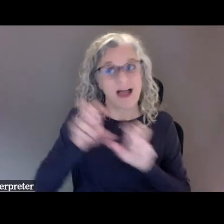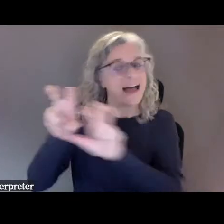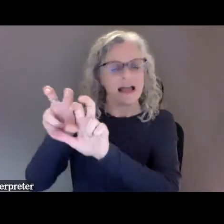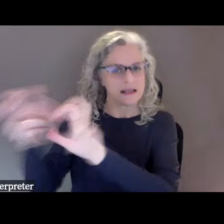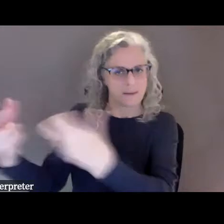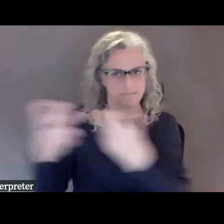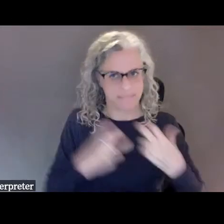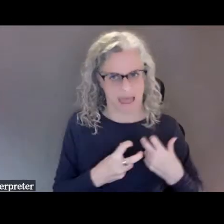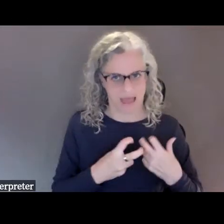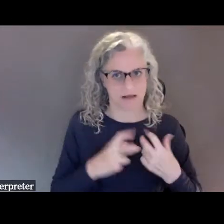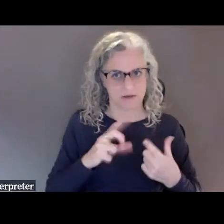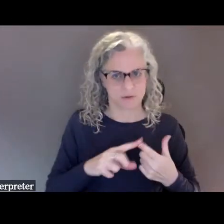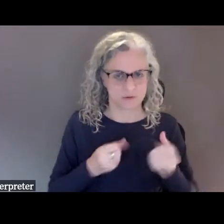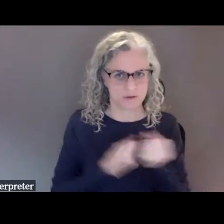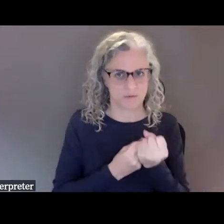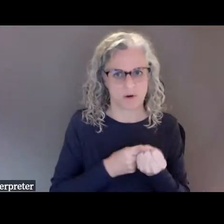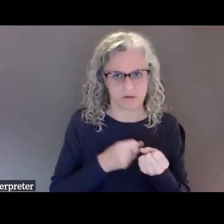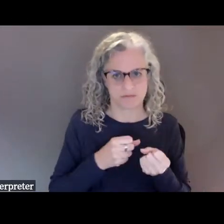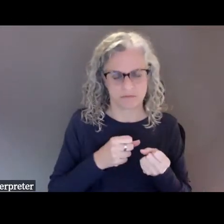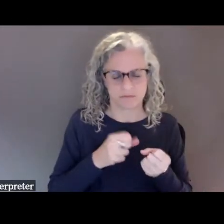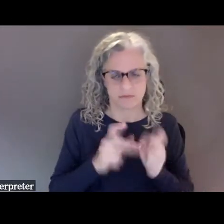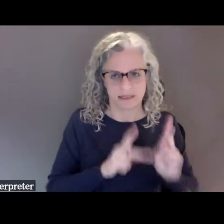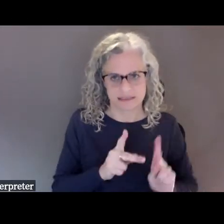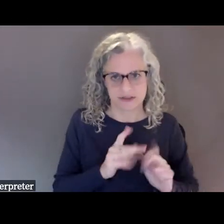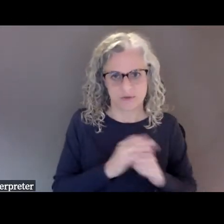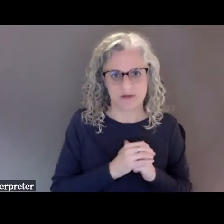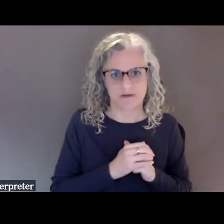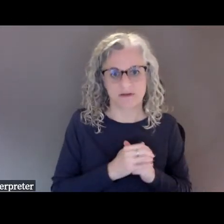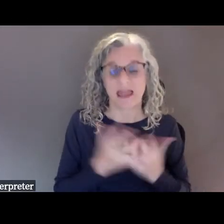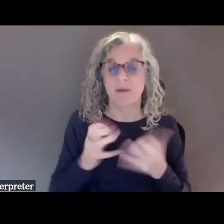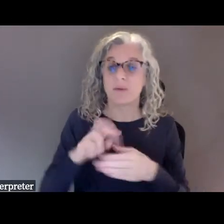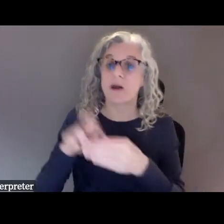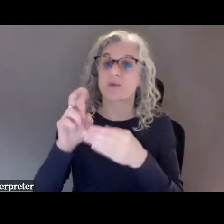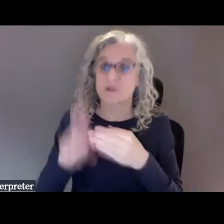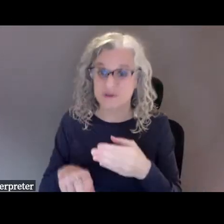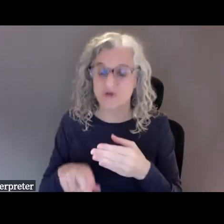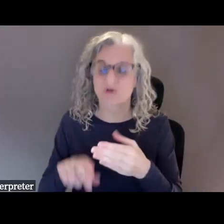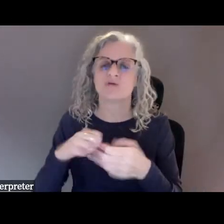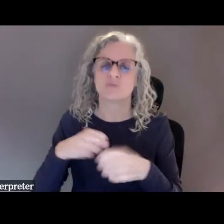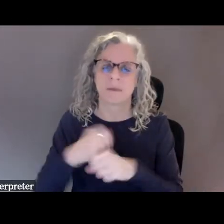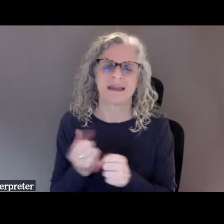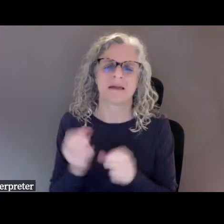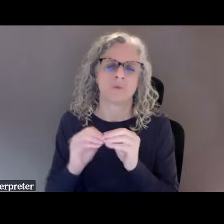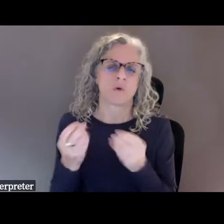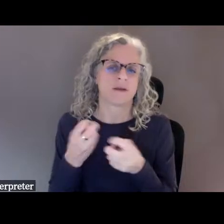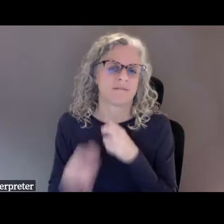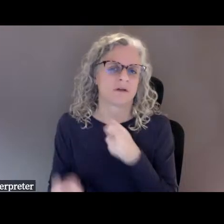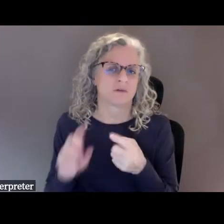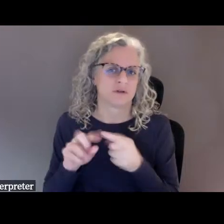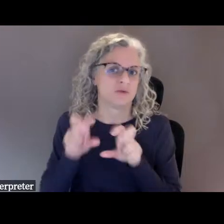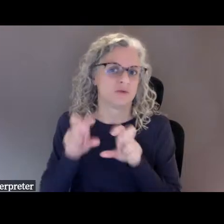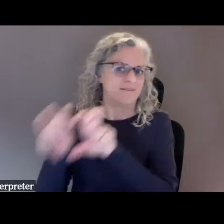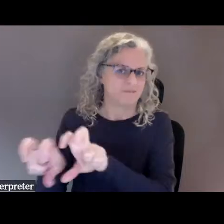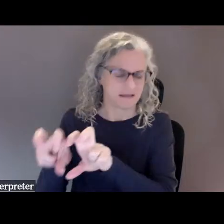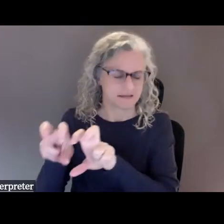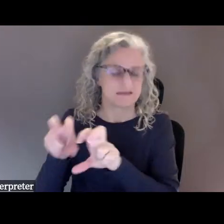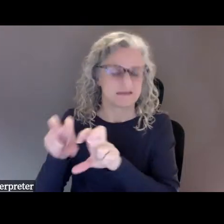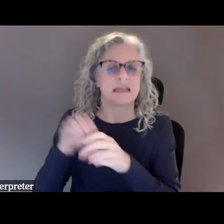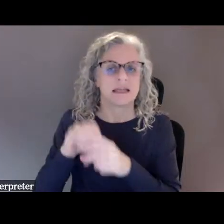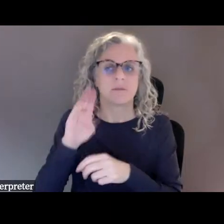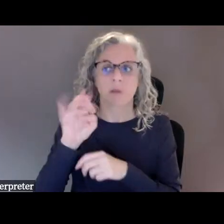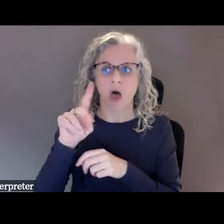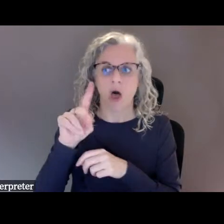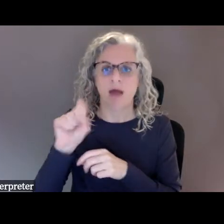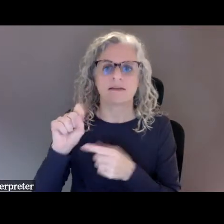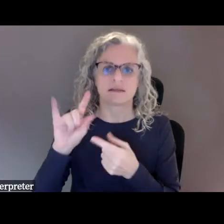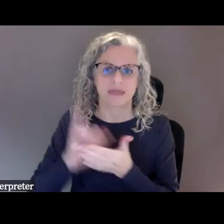that makes it more difficult for bonds to be invested in if they're contributing to human rights violations.